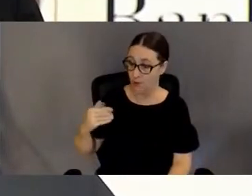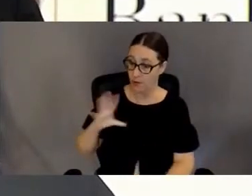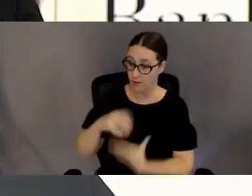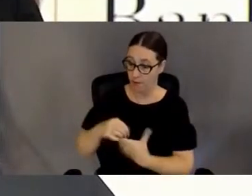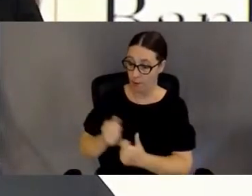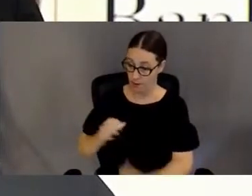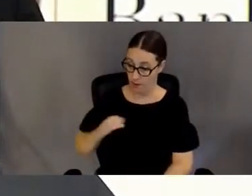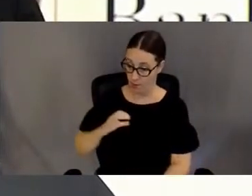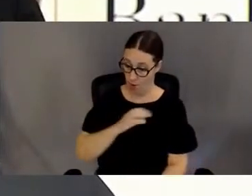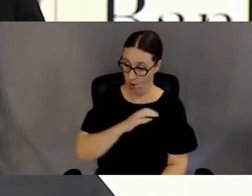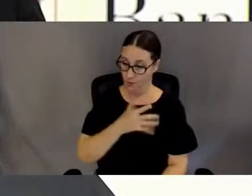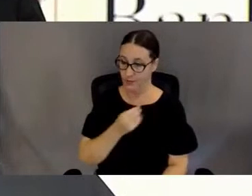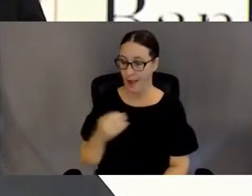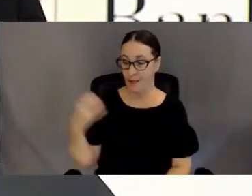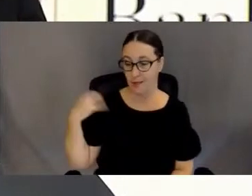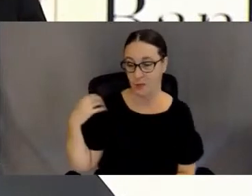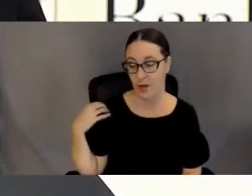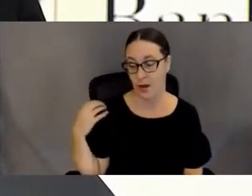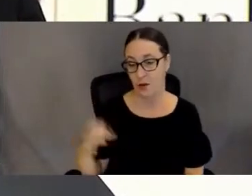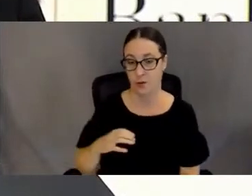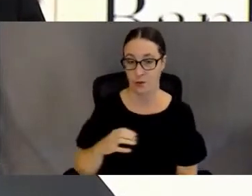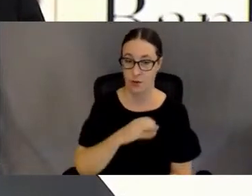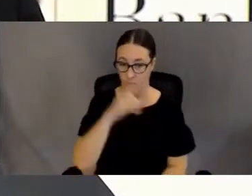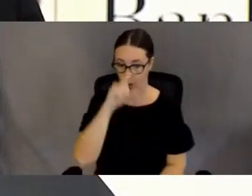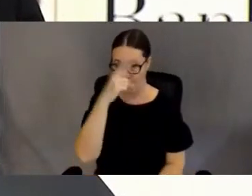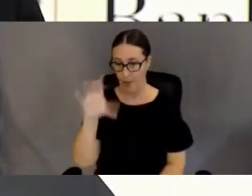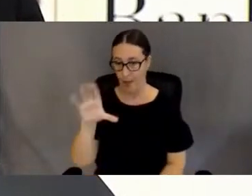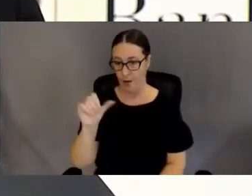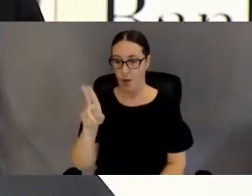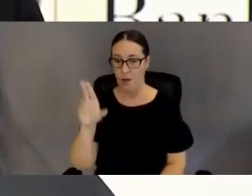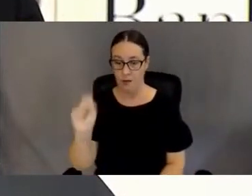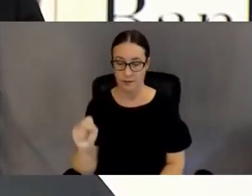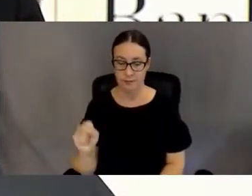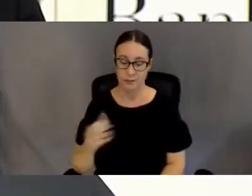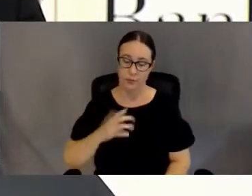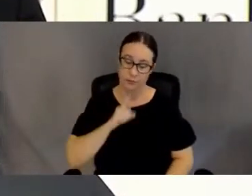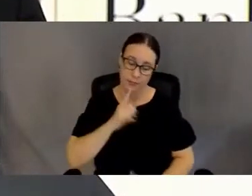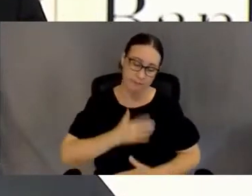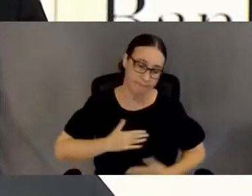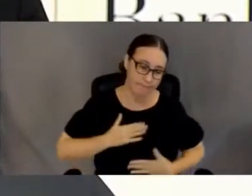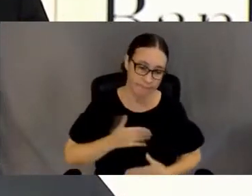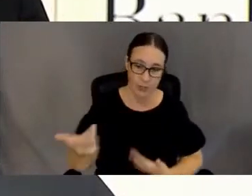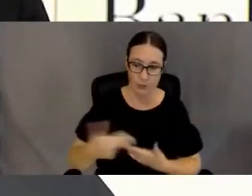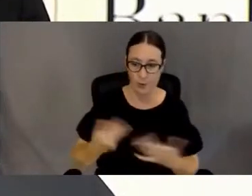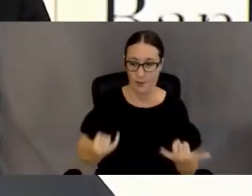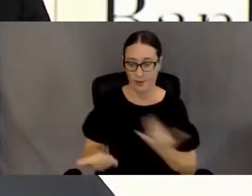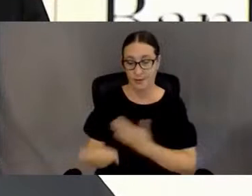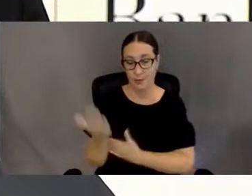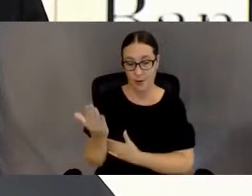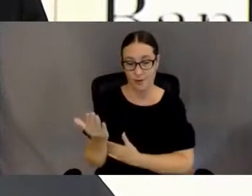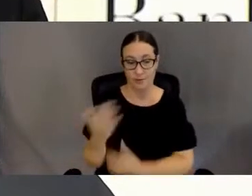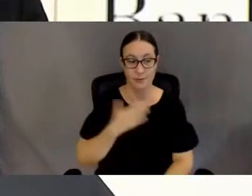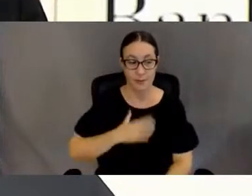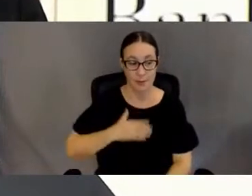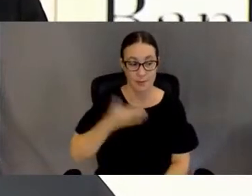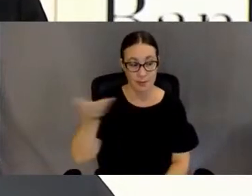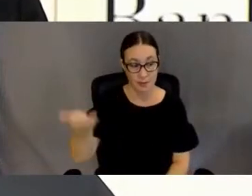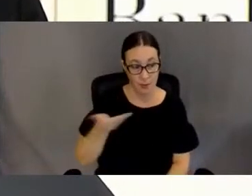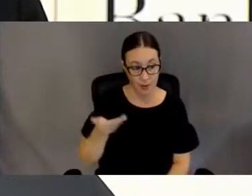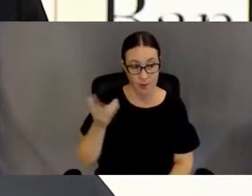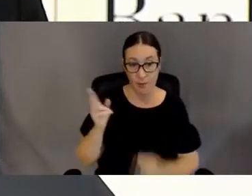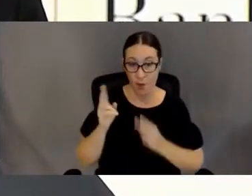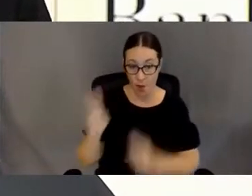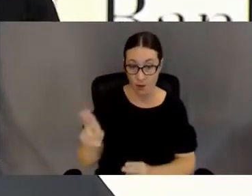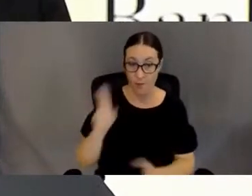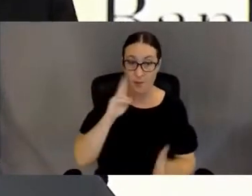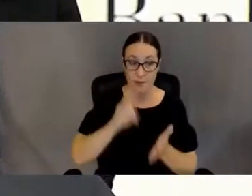Congressional Black Caucus. We're so glad she could join us this morning. So without further ado, please welcome the Honorable